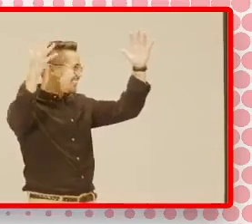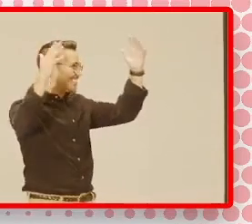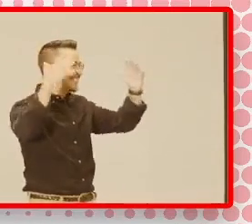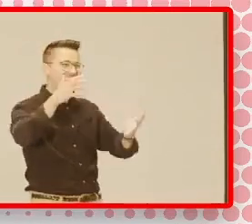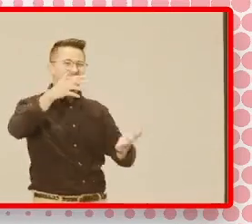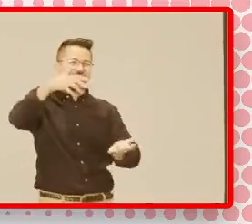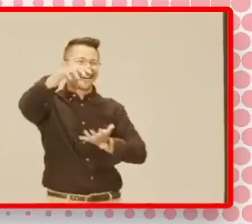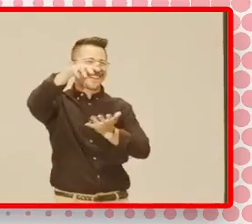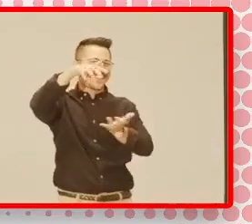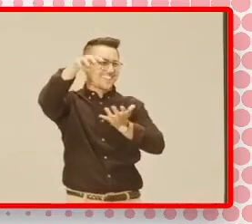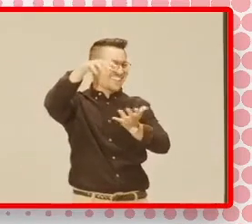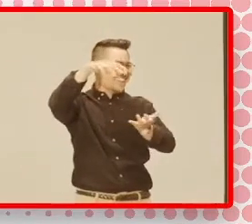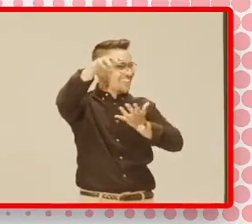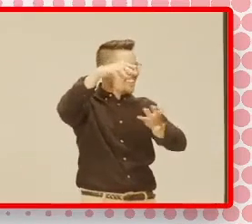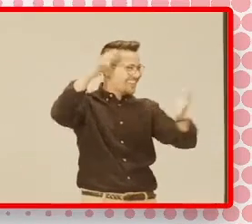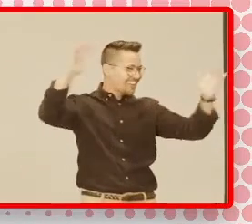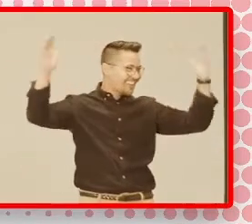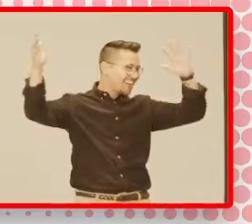Proud of you, baby.